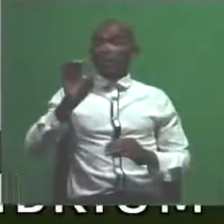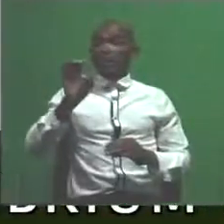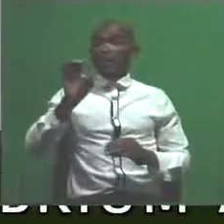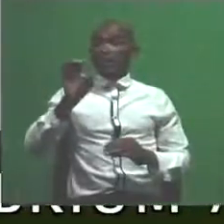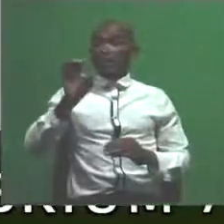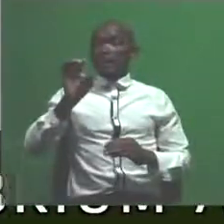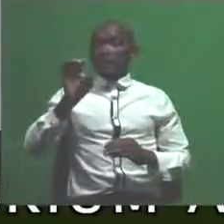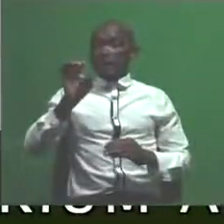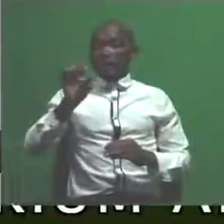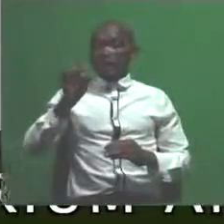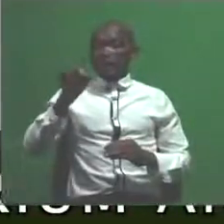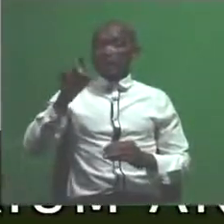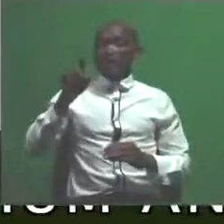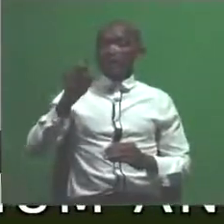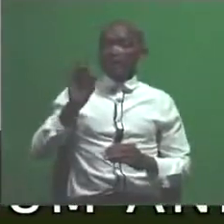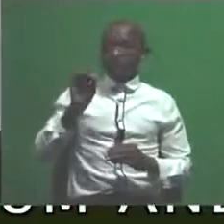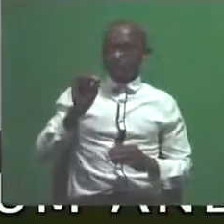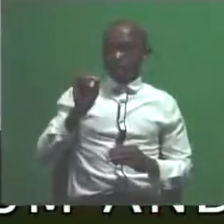word